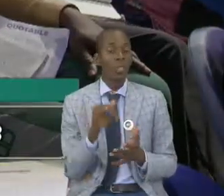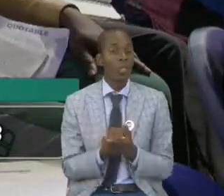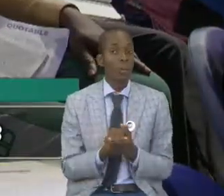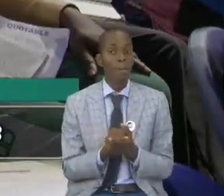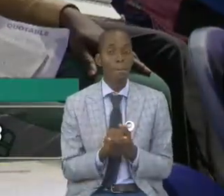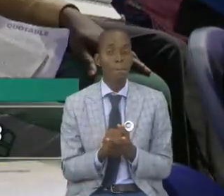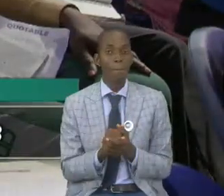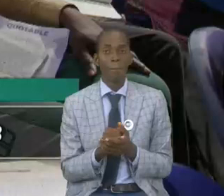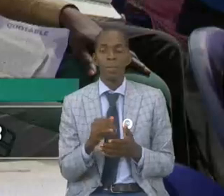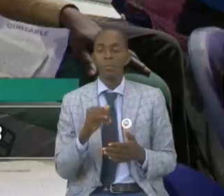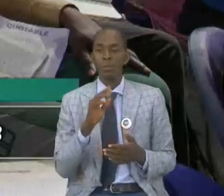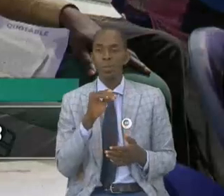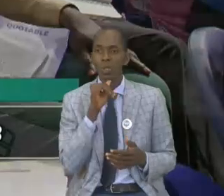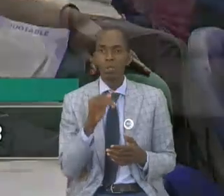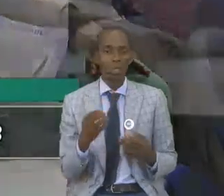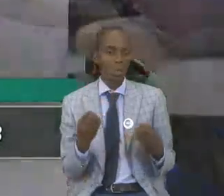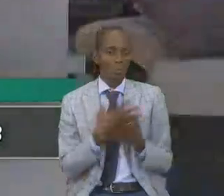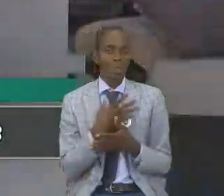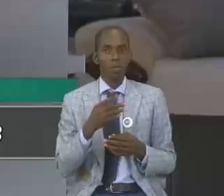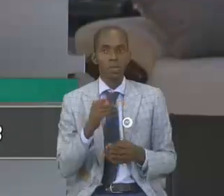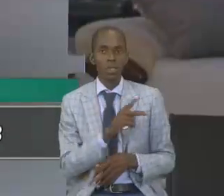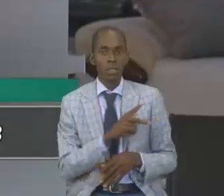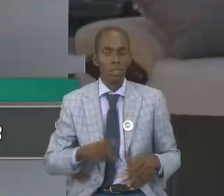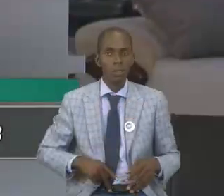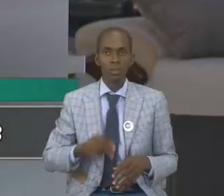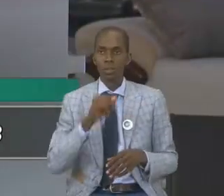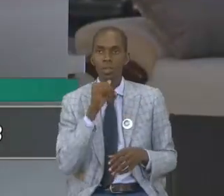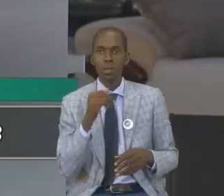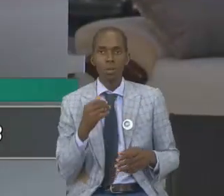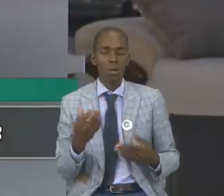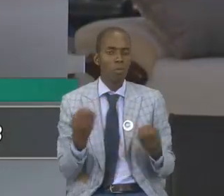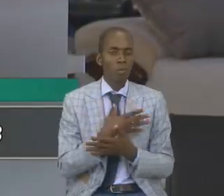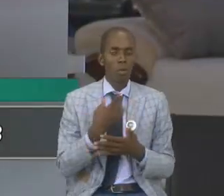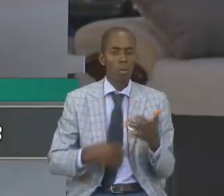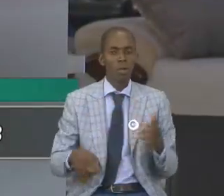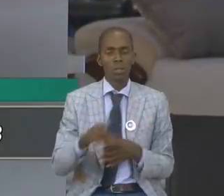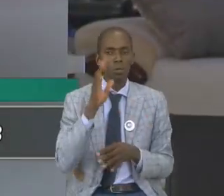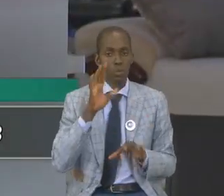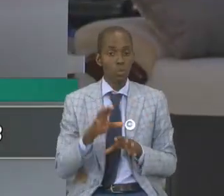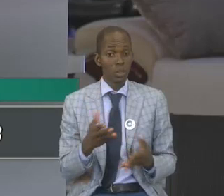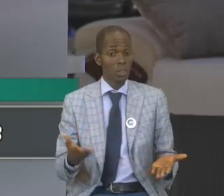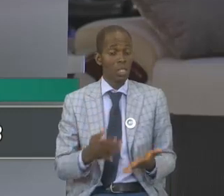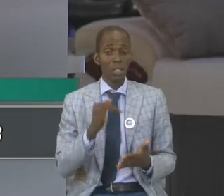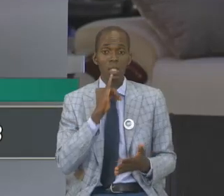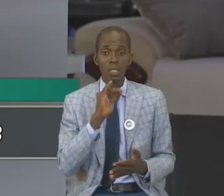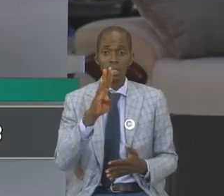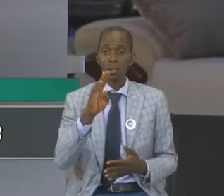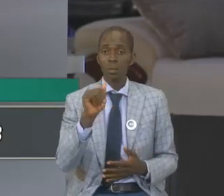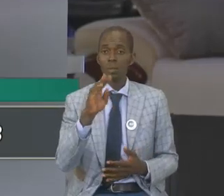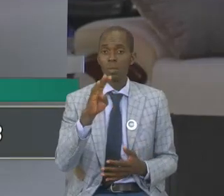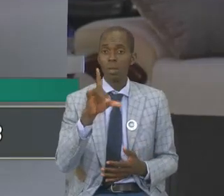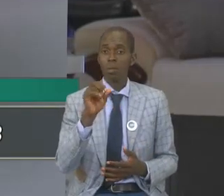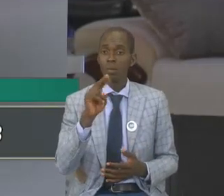Being afraid of the king, being afraid of what they will do. This is Babylon. This is not